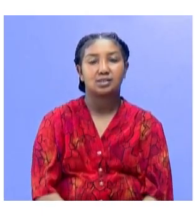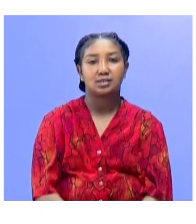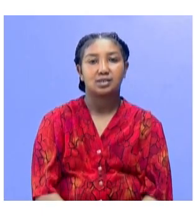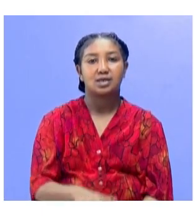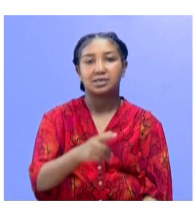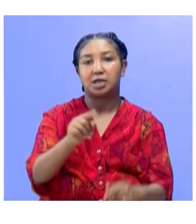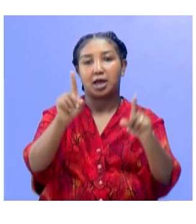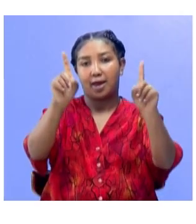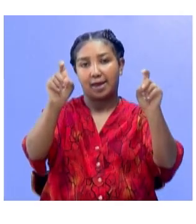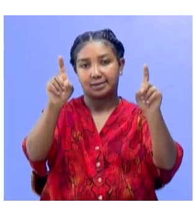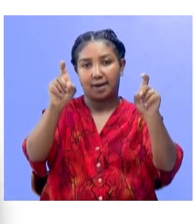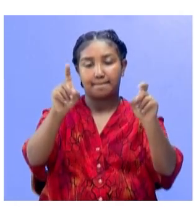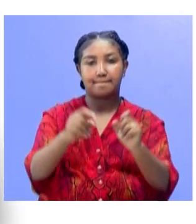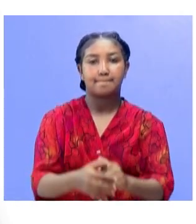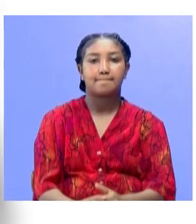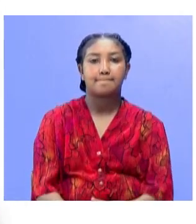the exam.